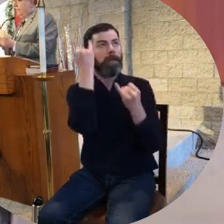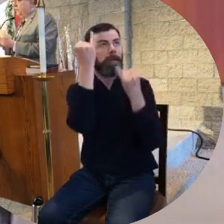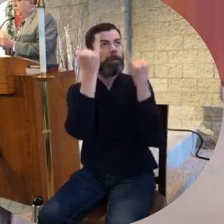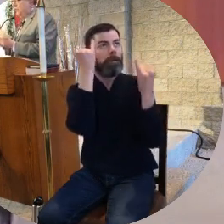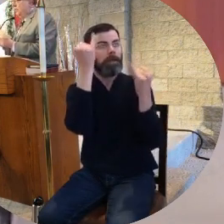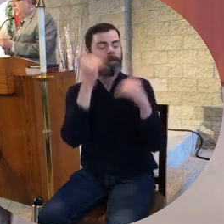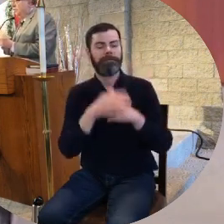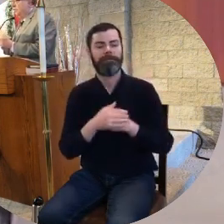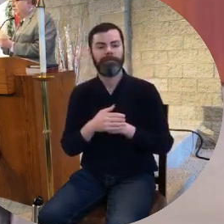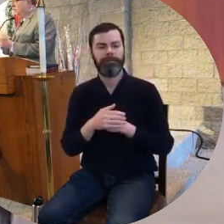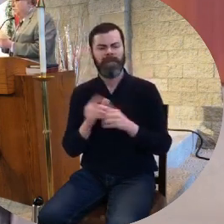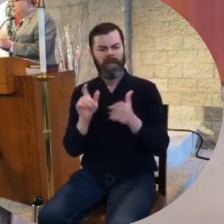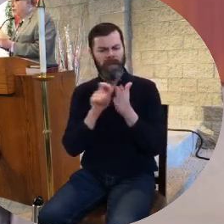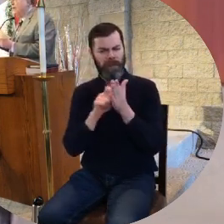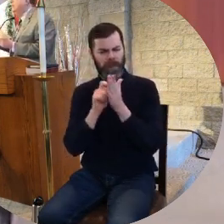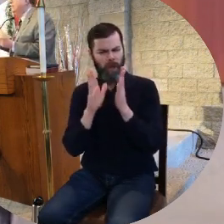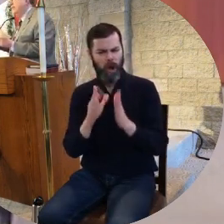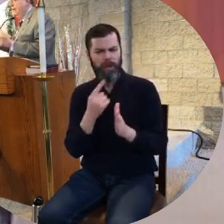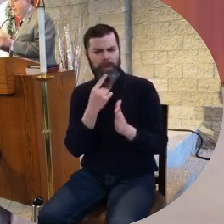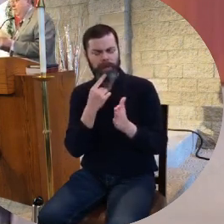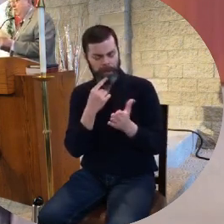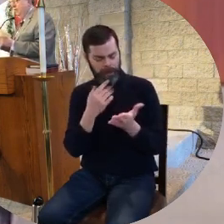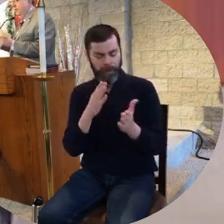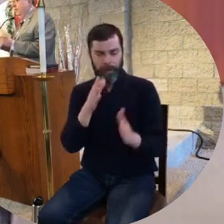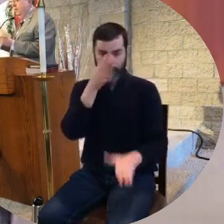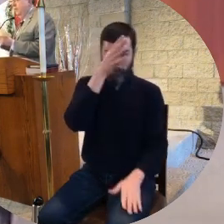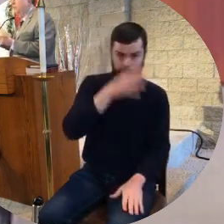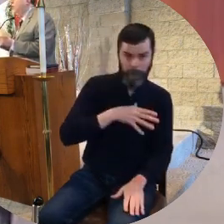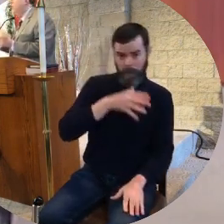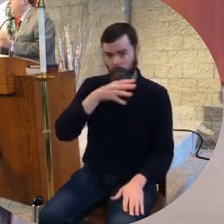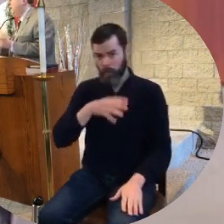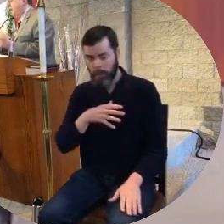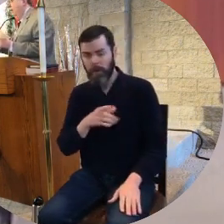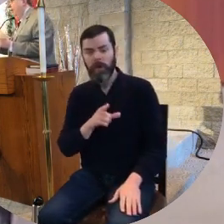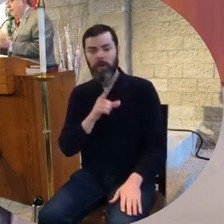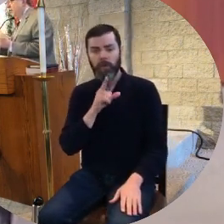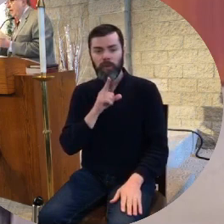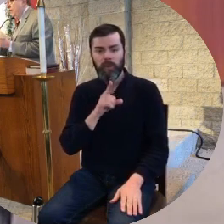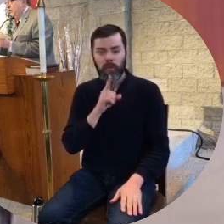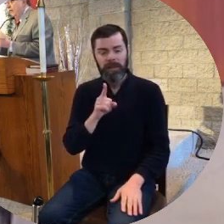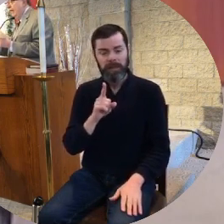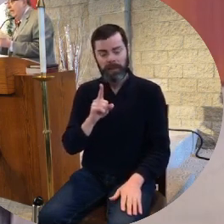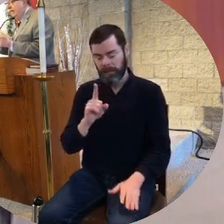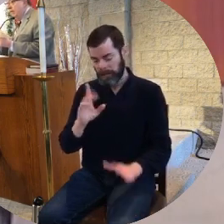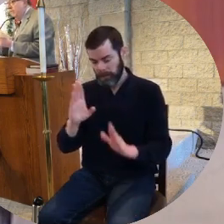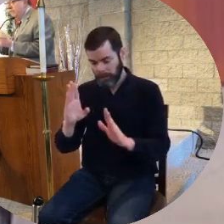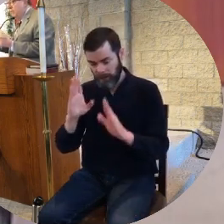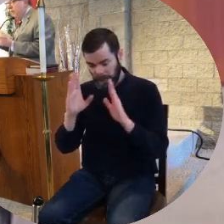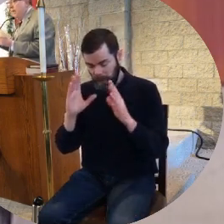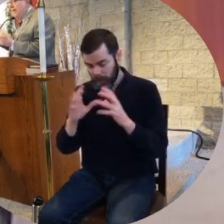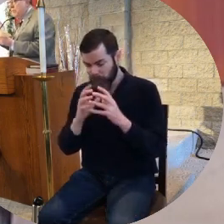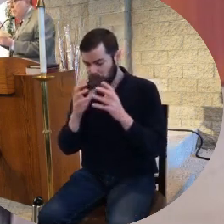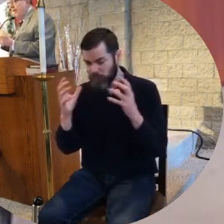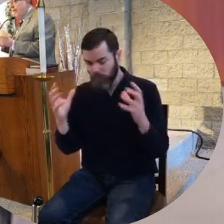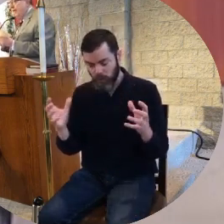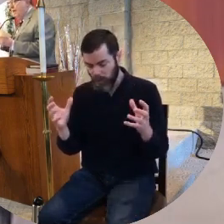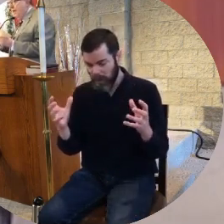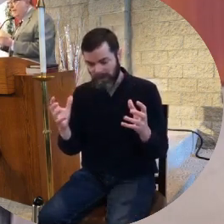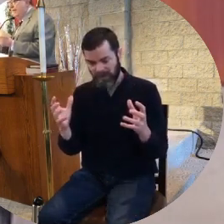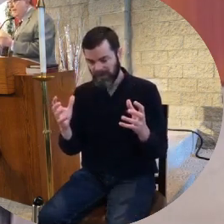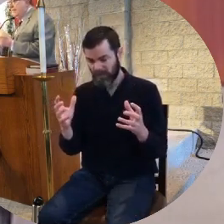Men, women pay too little attention to this priceless gift, the human imagination. And a gift is